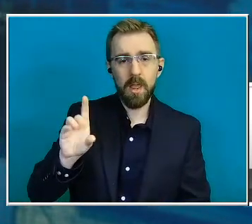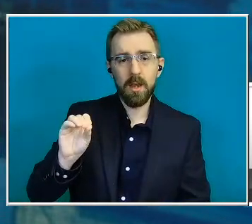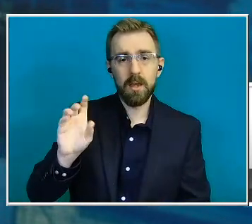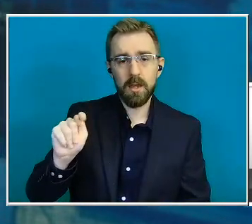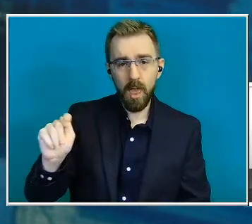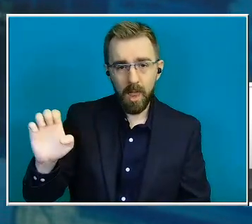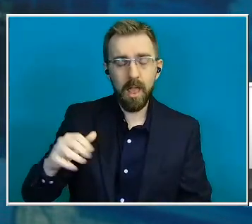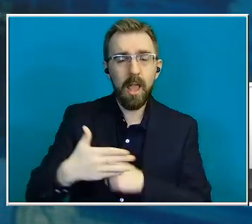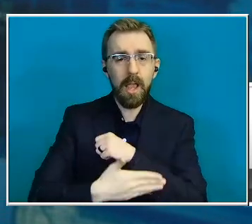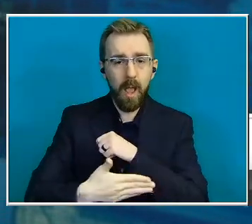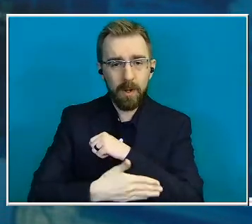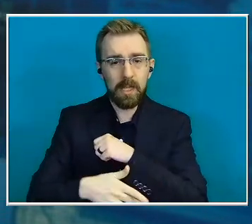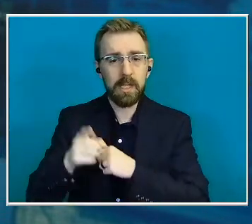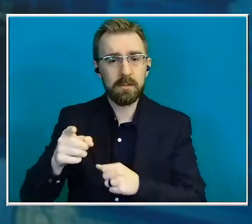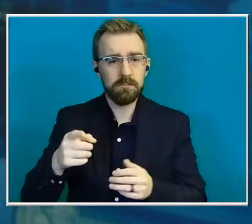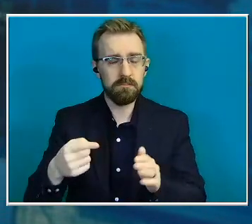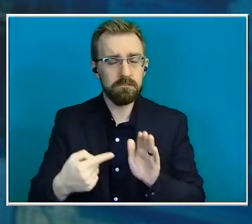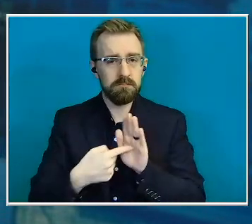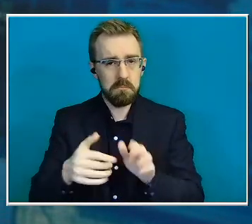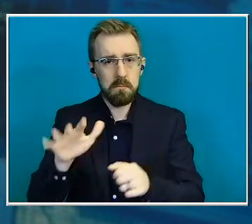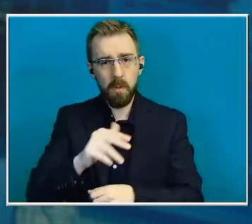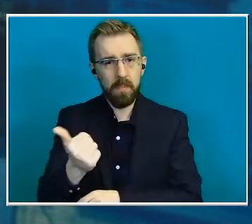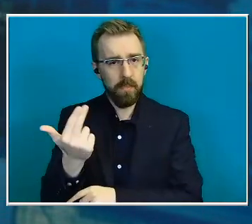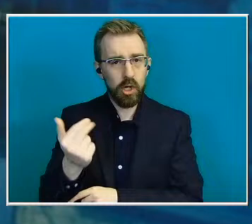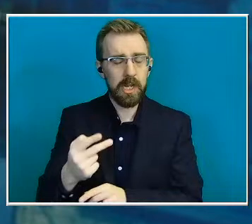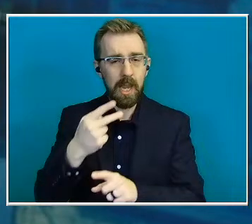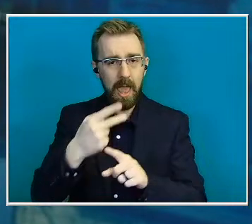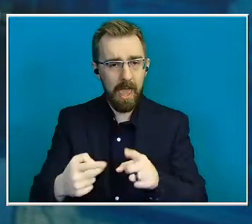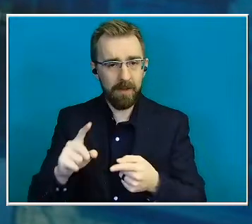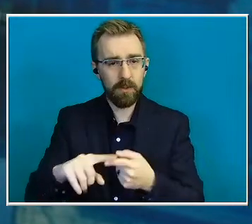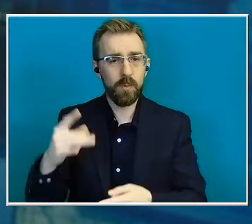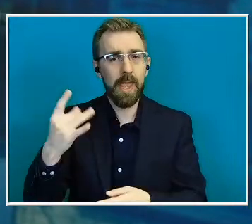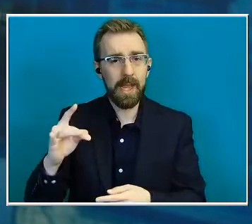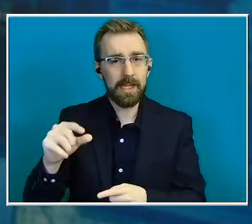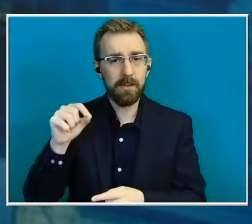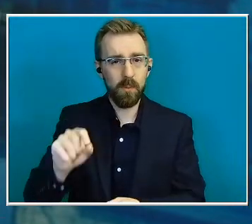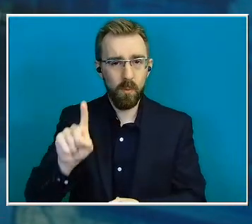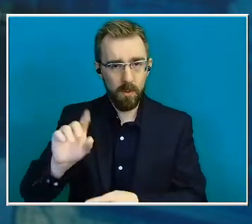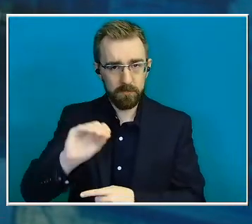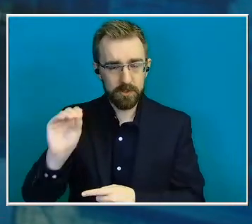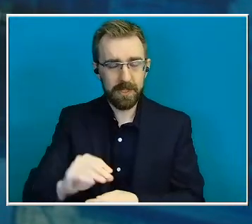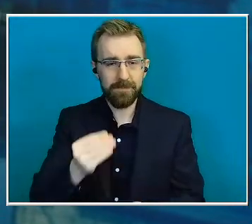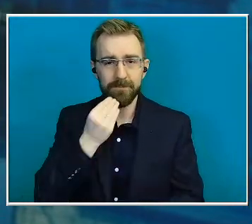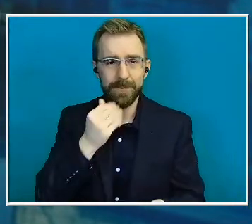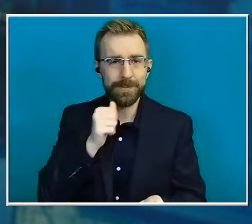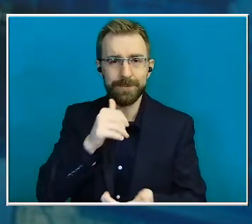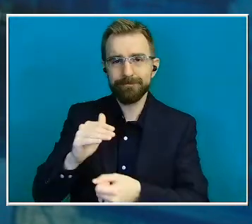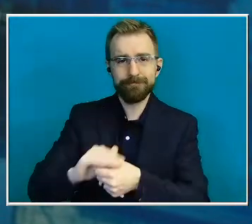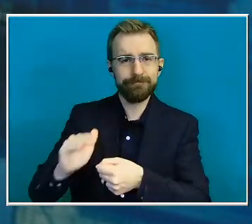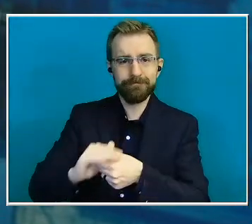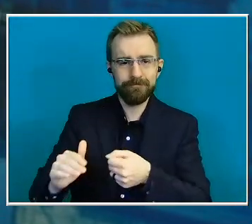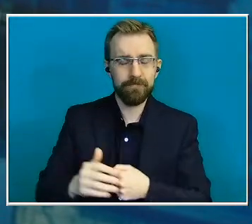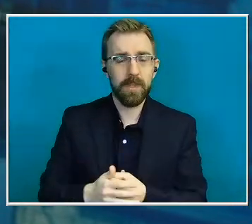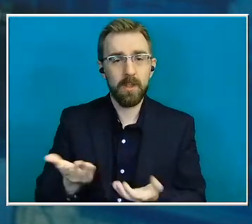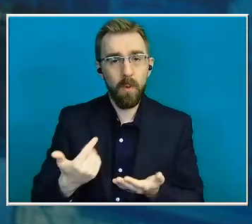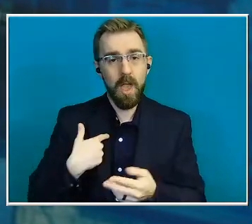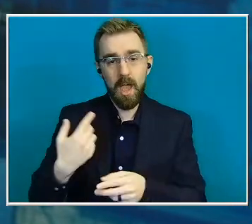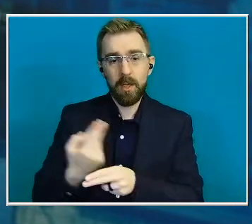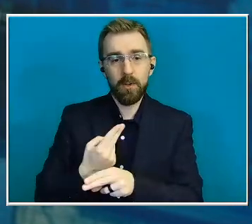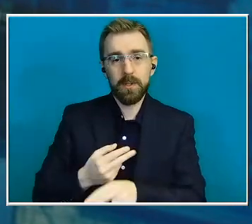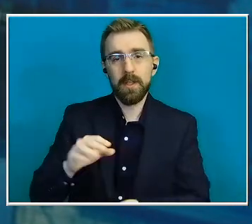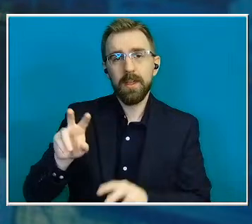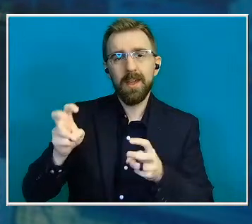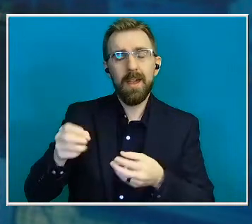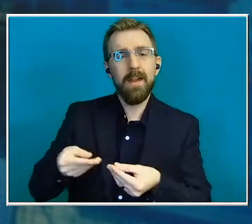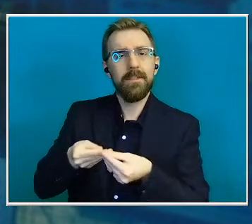from about 13.5% to 18.1% food insecure. The source that I use is Feeding America, and they